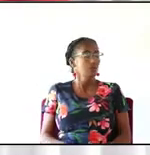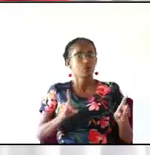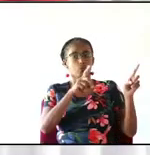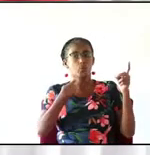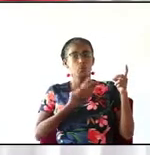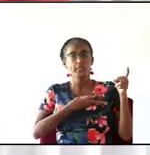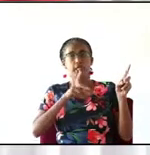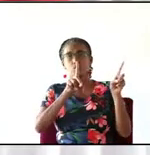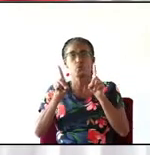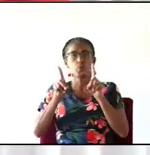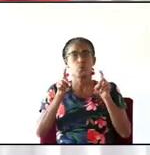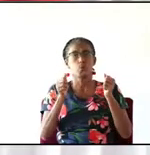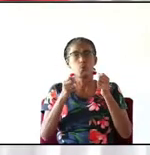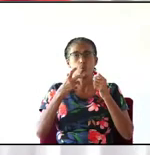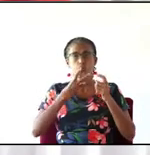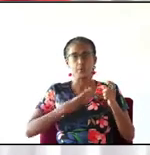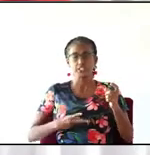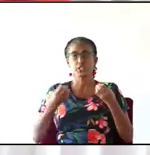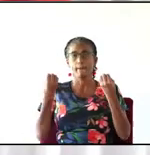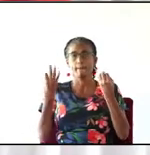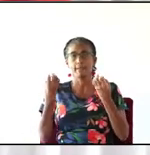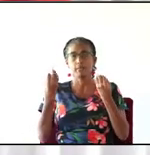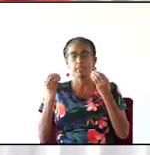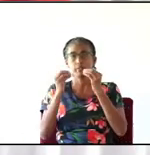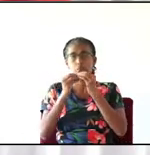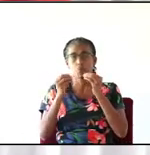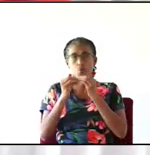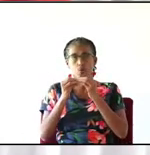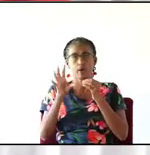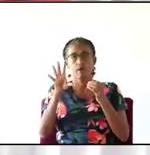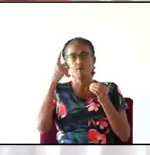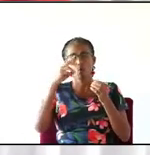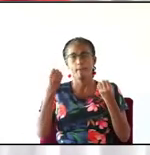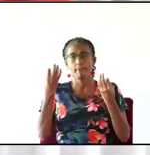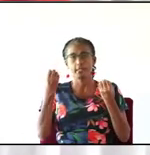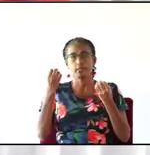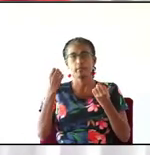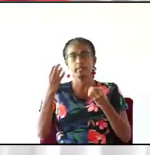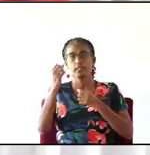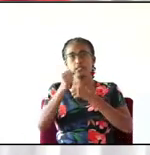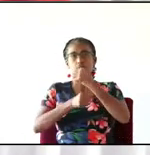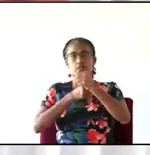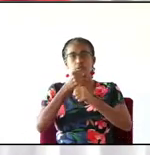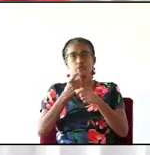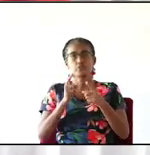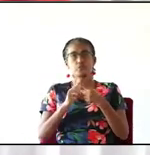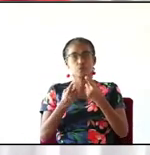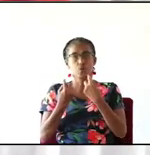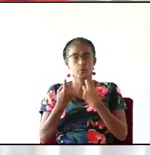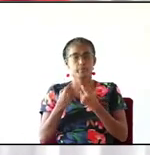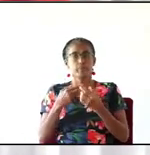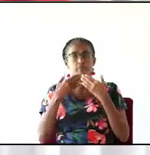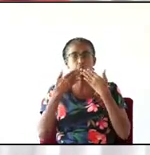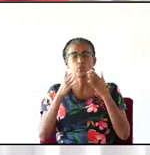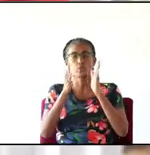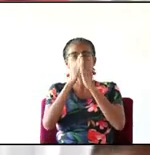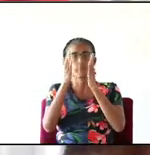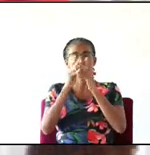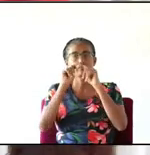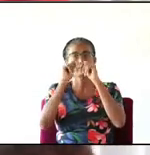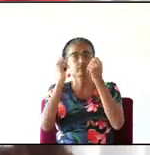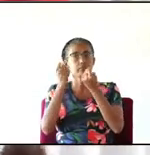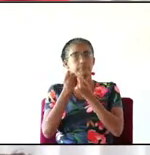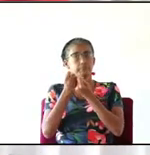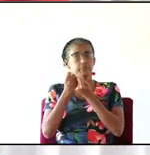Many, many more for many, many years to come. Thank you to the praise team. And just